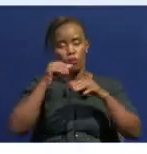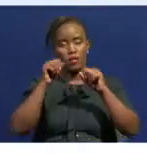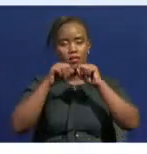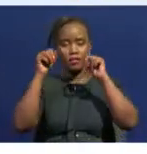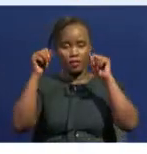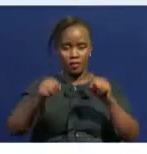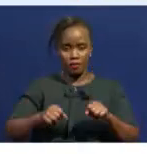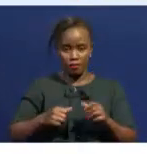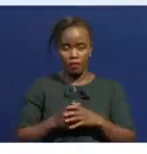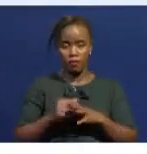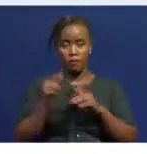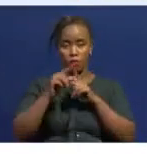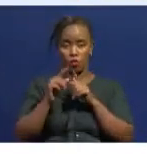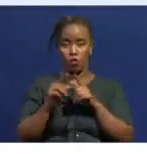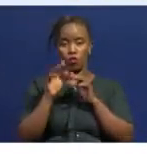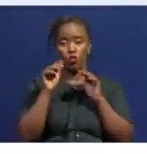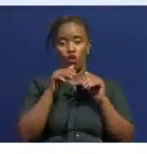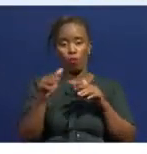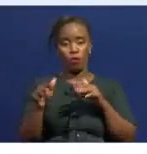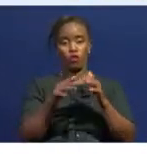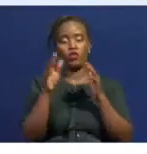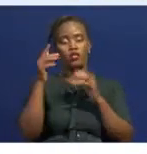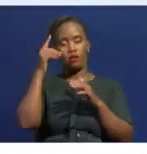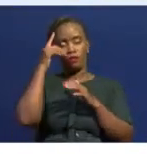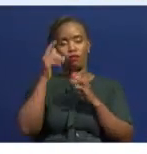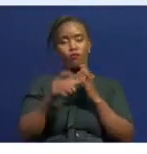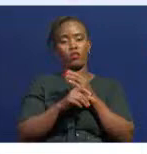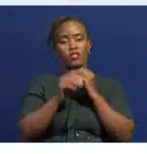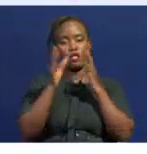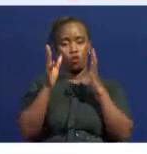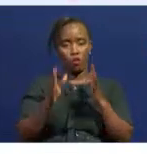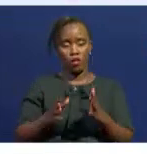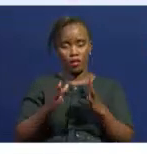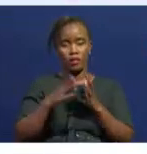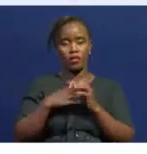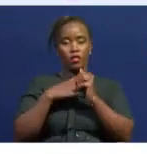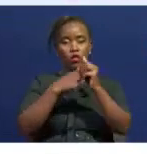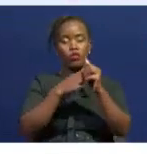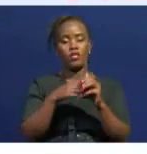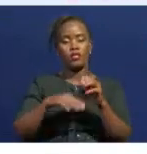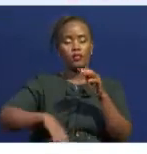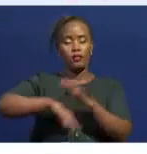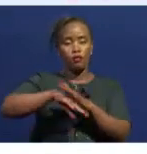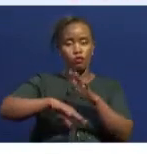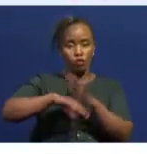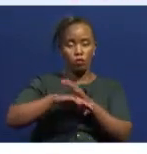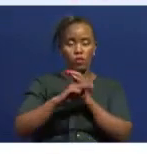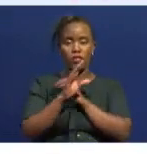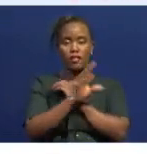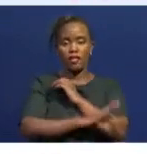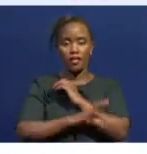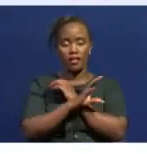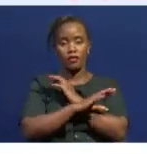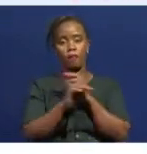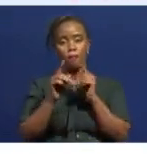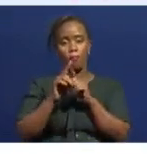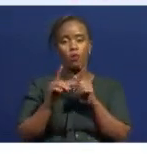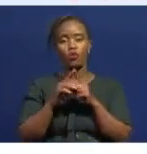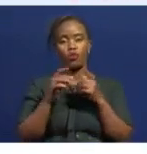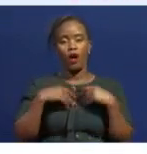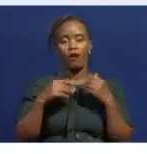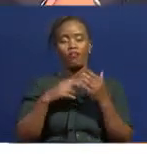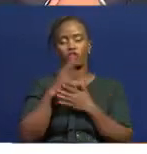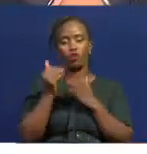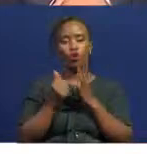everywhere, and an opportunity for football stakeholders to run football in this country presents itself with the unveiling of